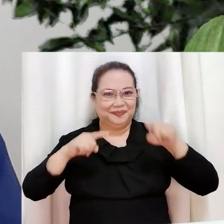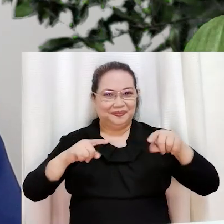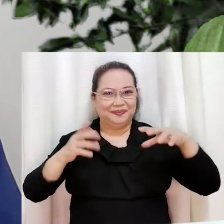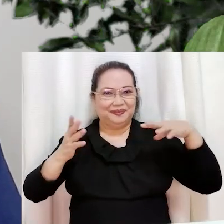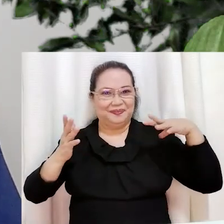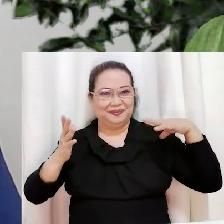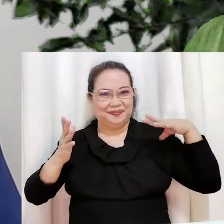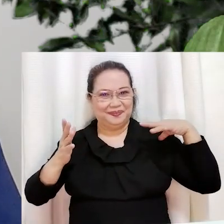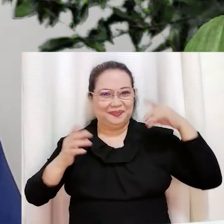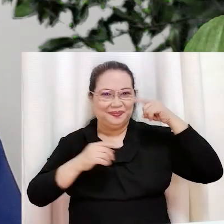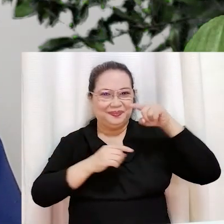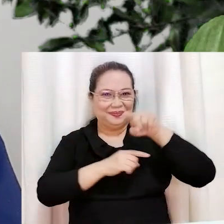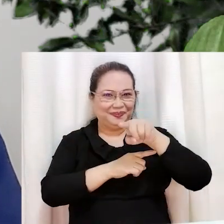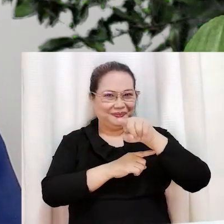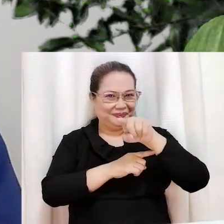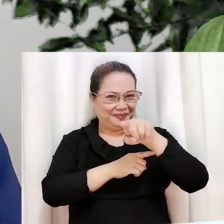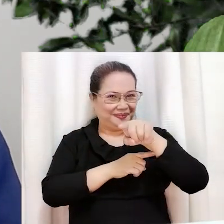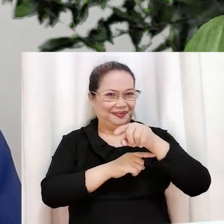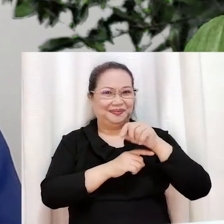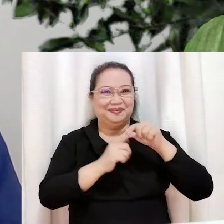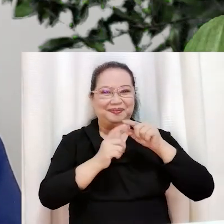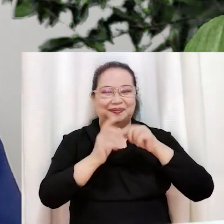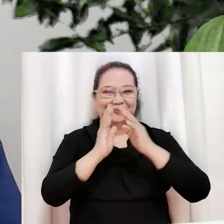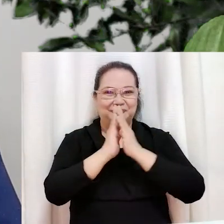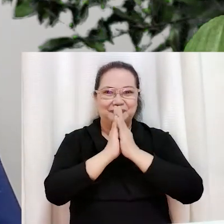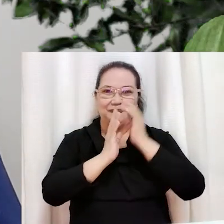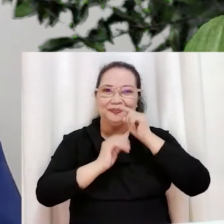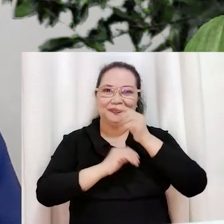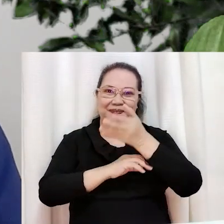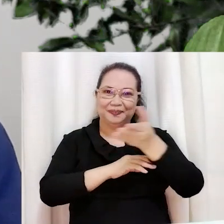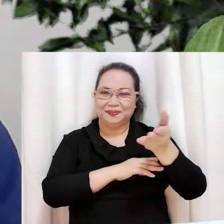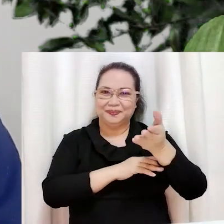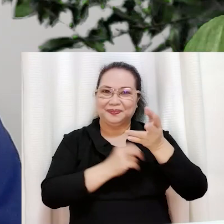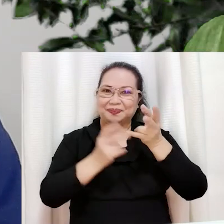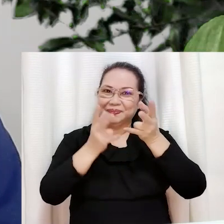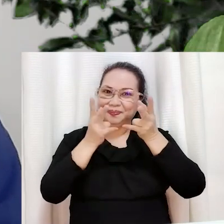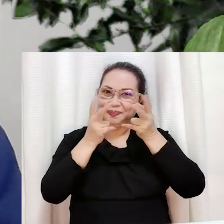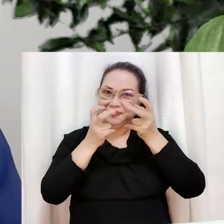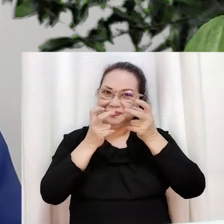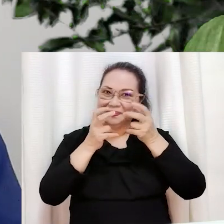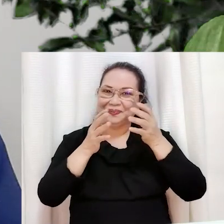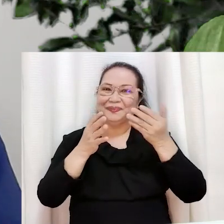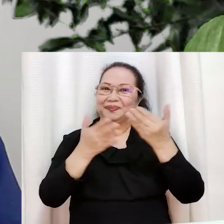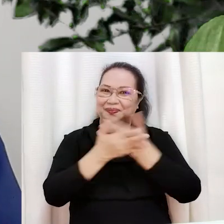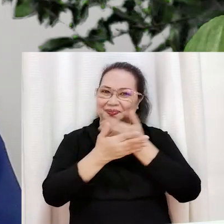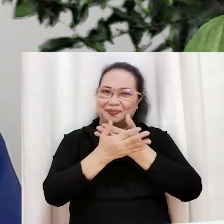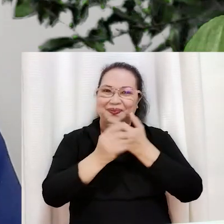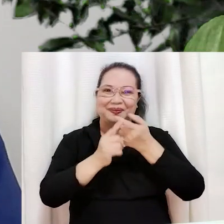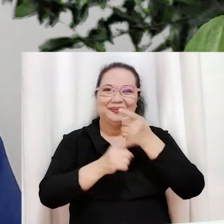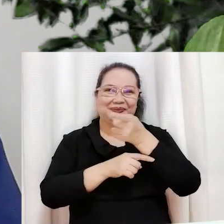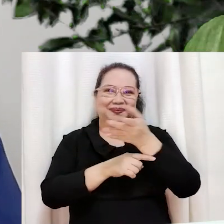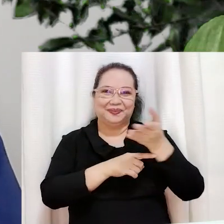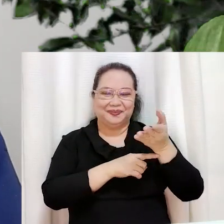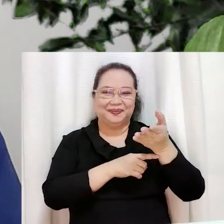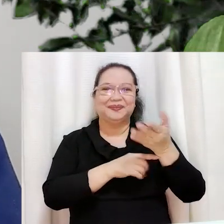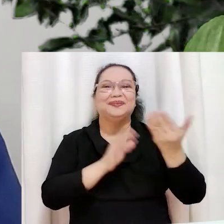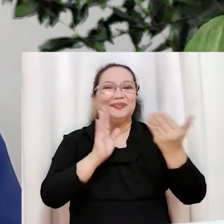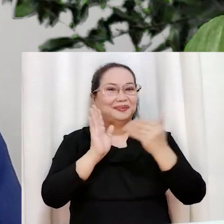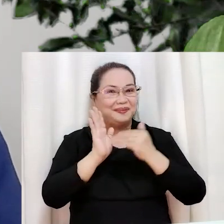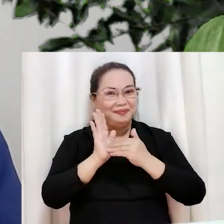waiting po para po sa inyo to pray for you and to hear some news from you. Muli po,